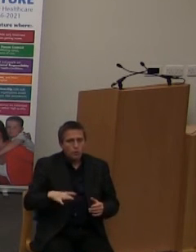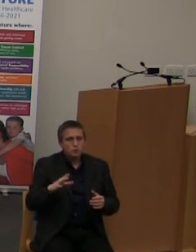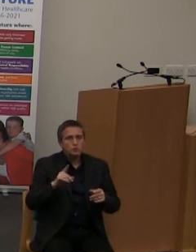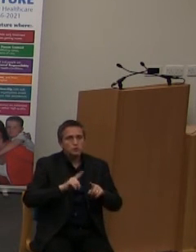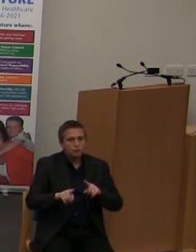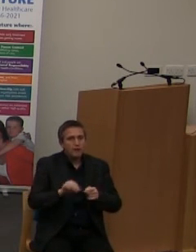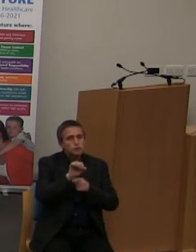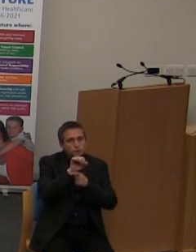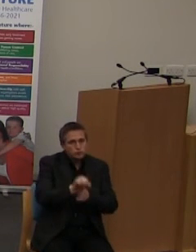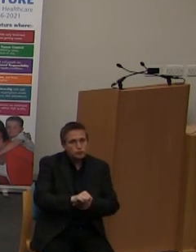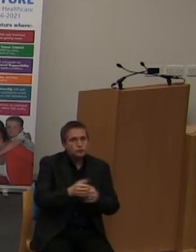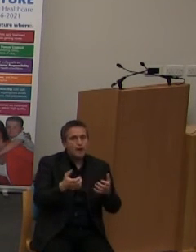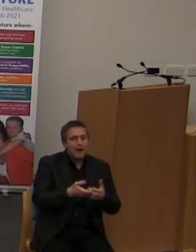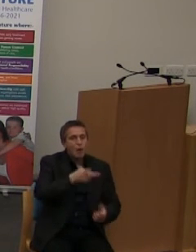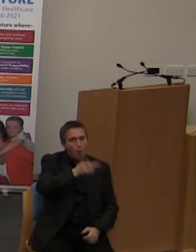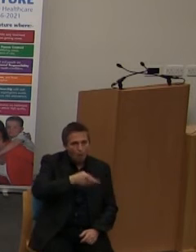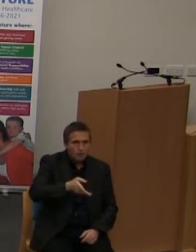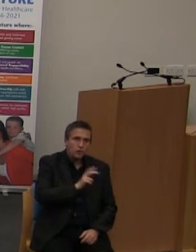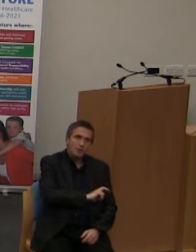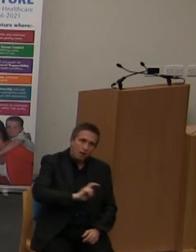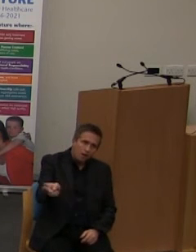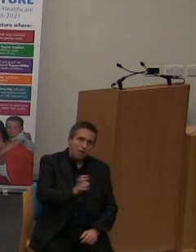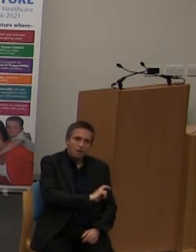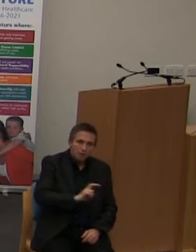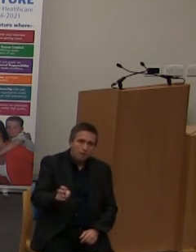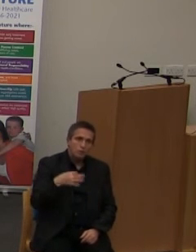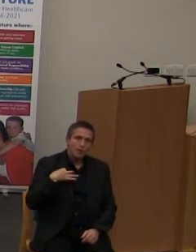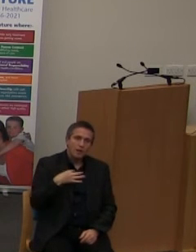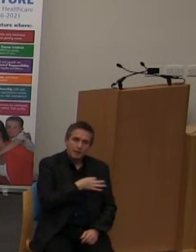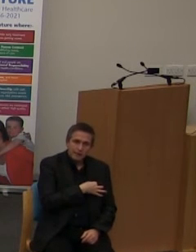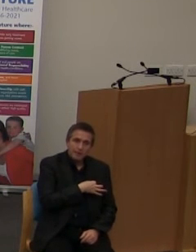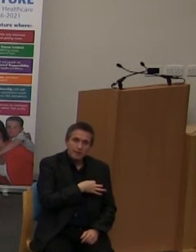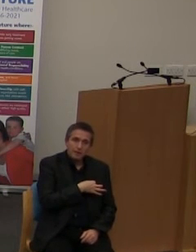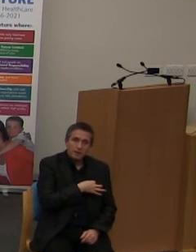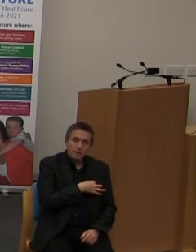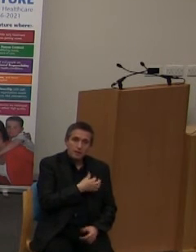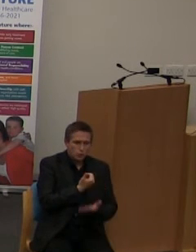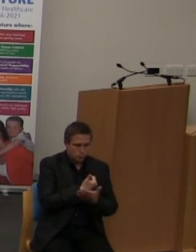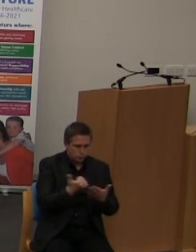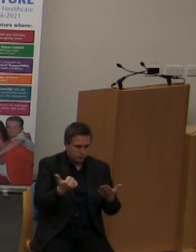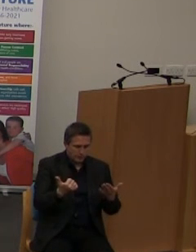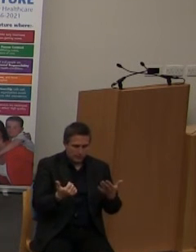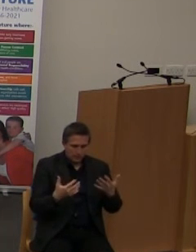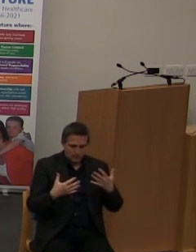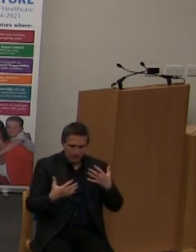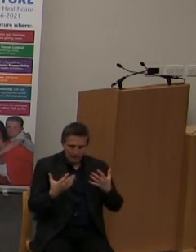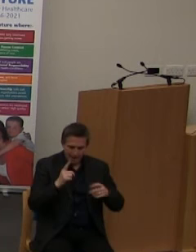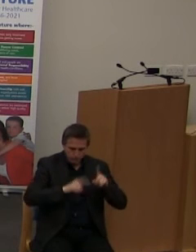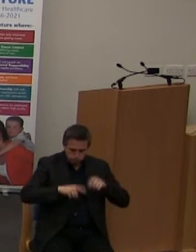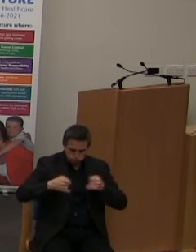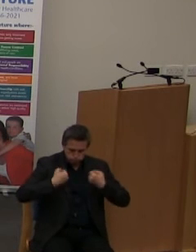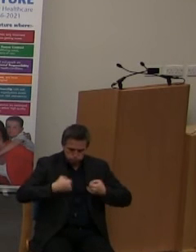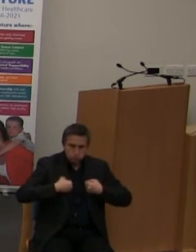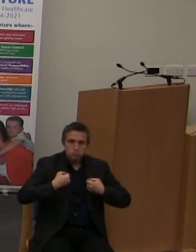reduce the number of times that people return repeatedly to highly specialist clinics, because people often have several different conditions, and we're looking at perhaps having